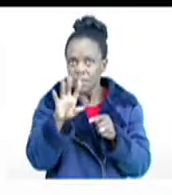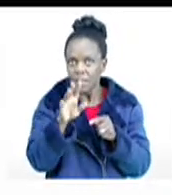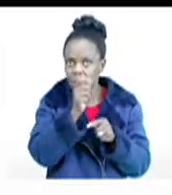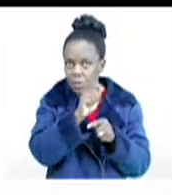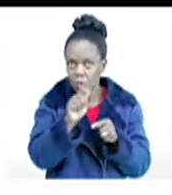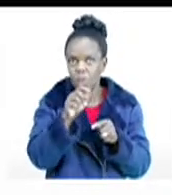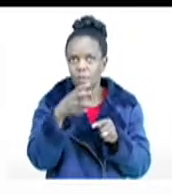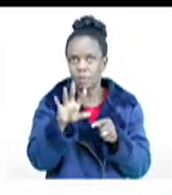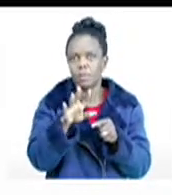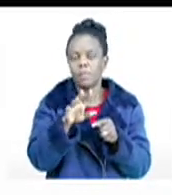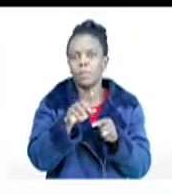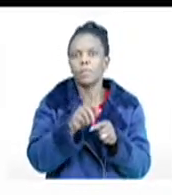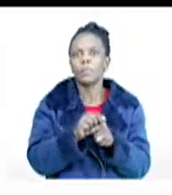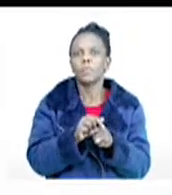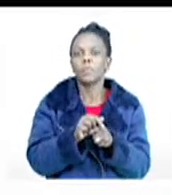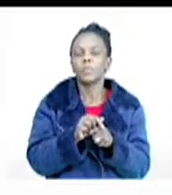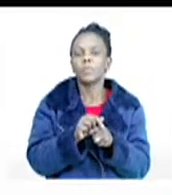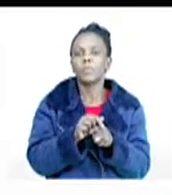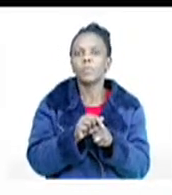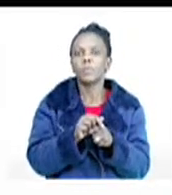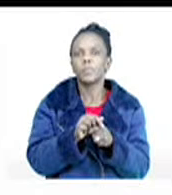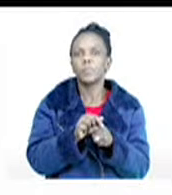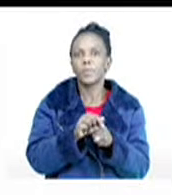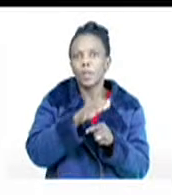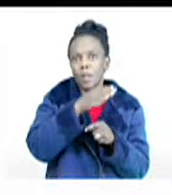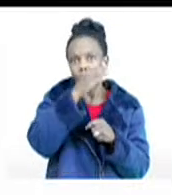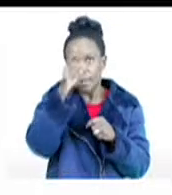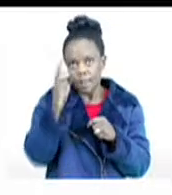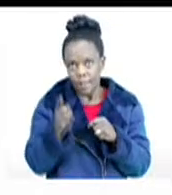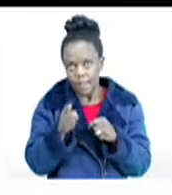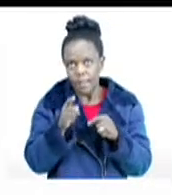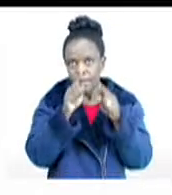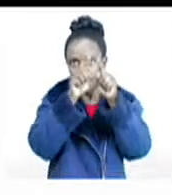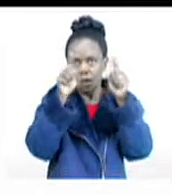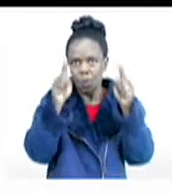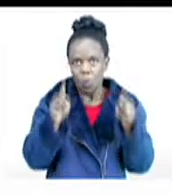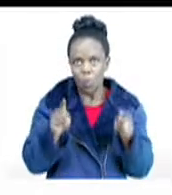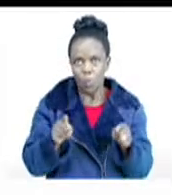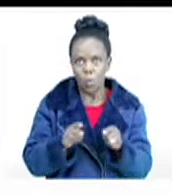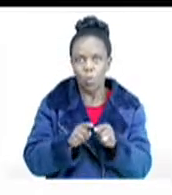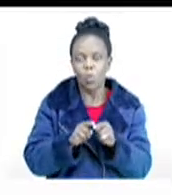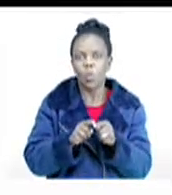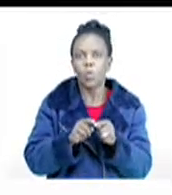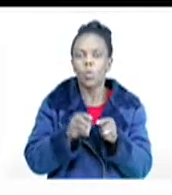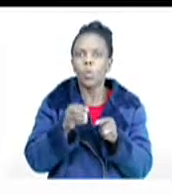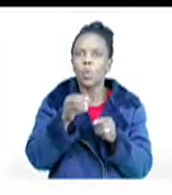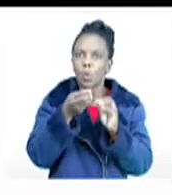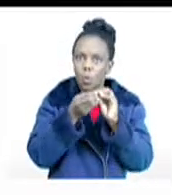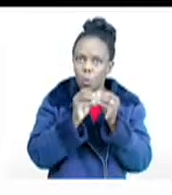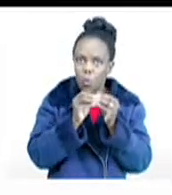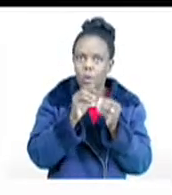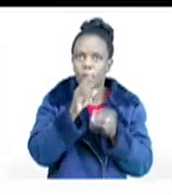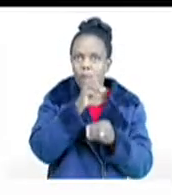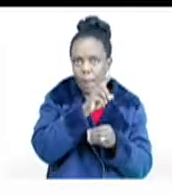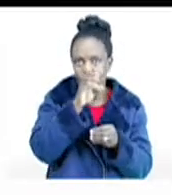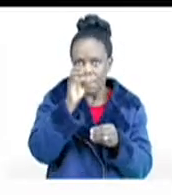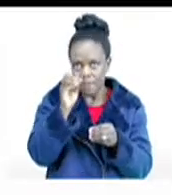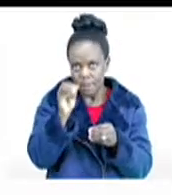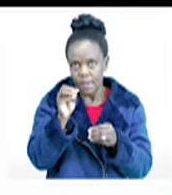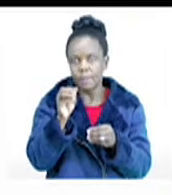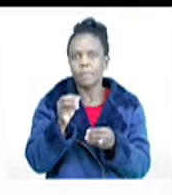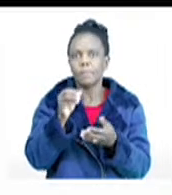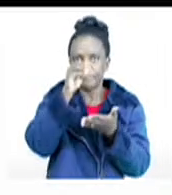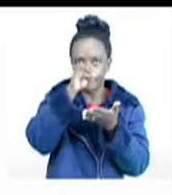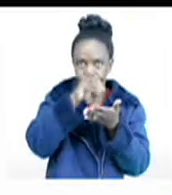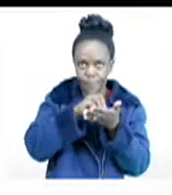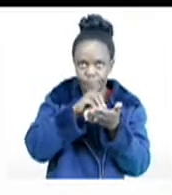10, you need to leave a little bit of space between the number 1 and the number 0. After